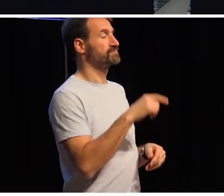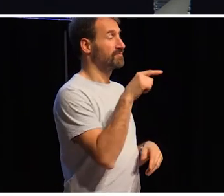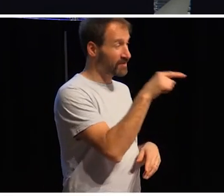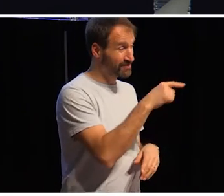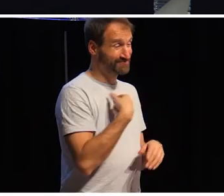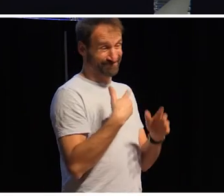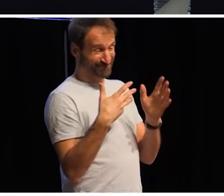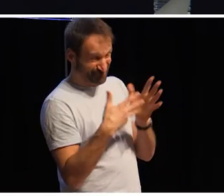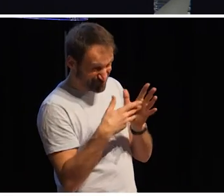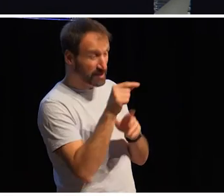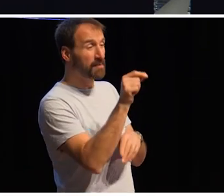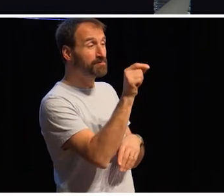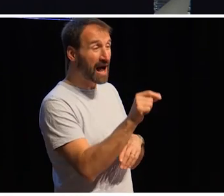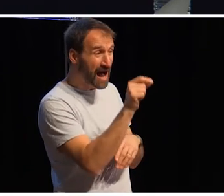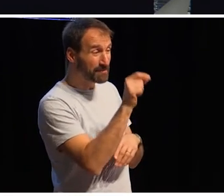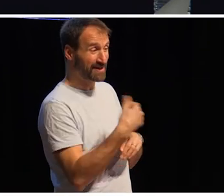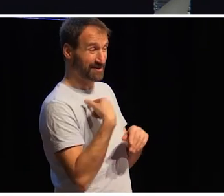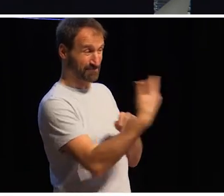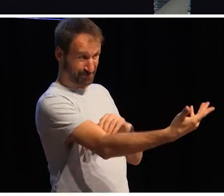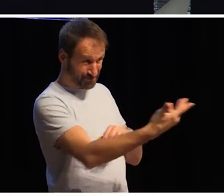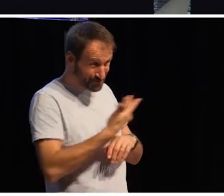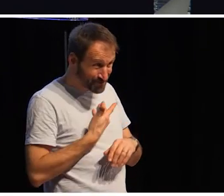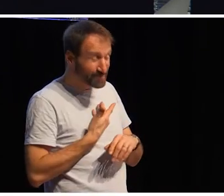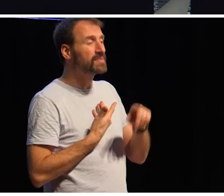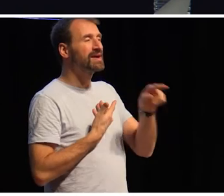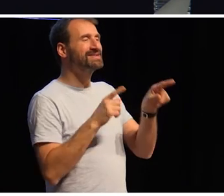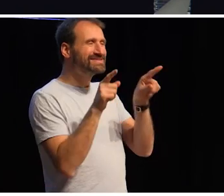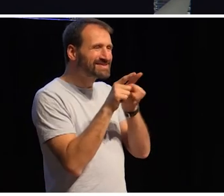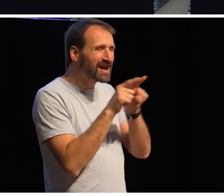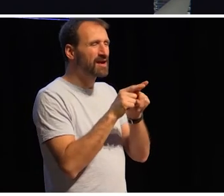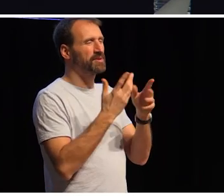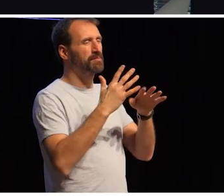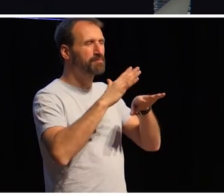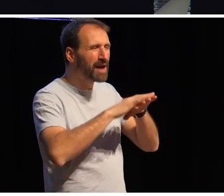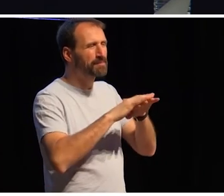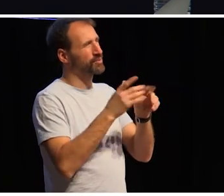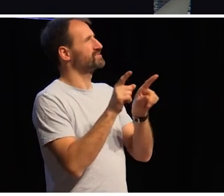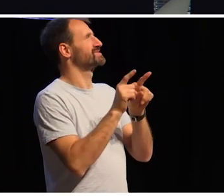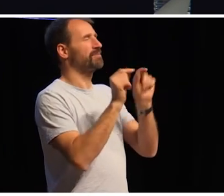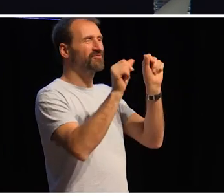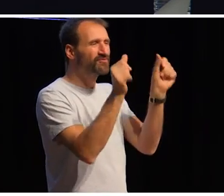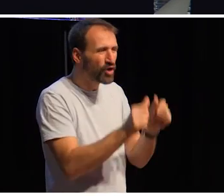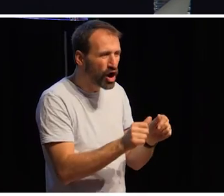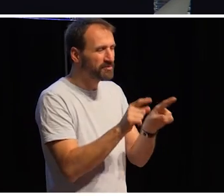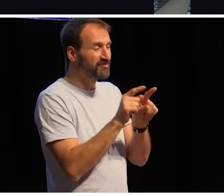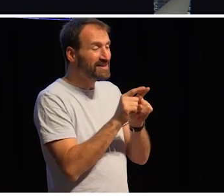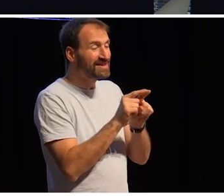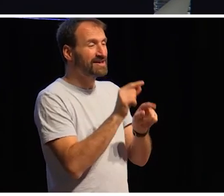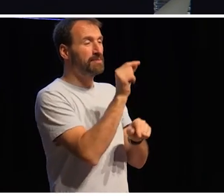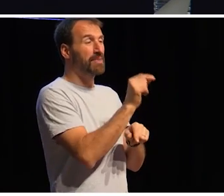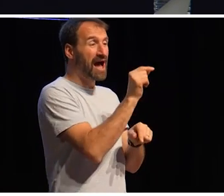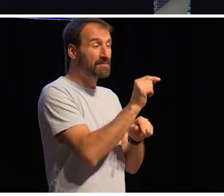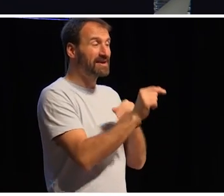got has the same map, so the same shape, as the parameter that we've seen before when we